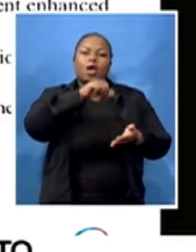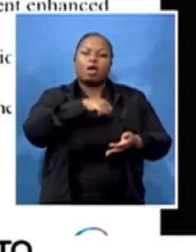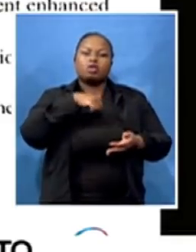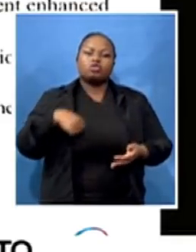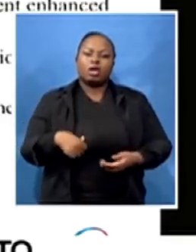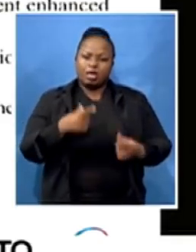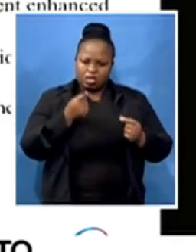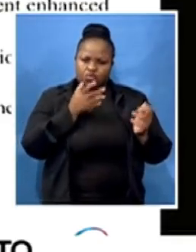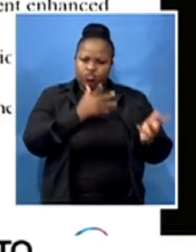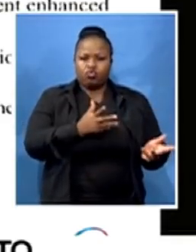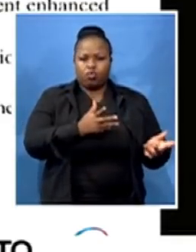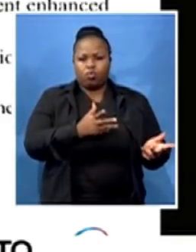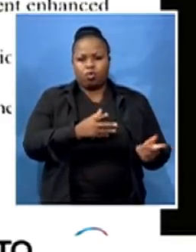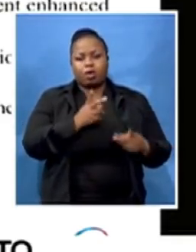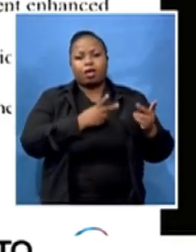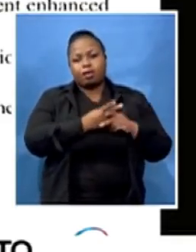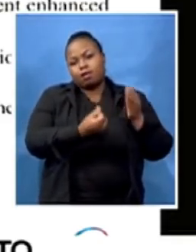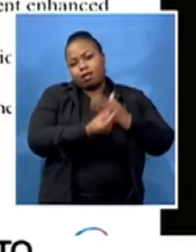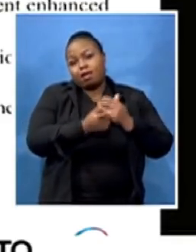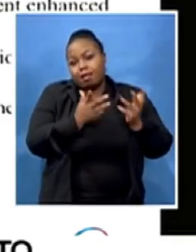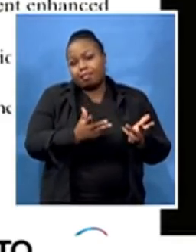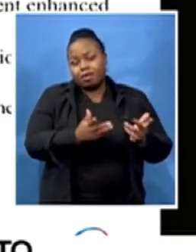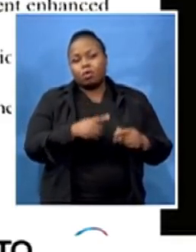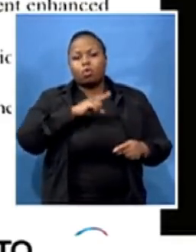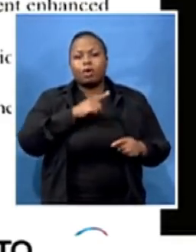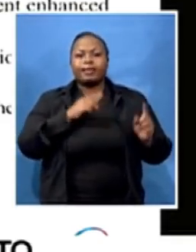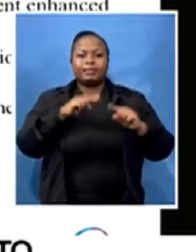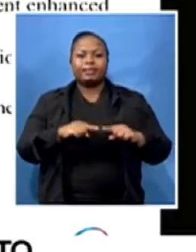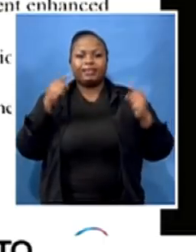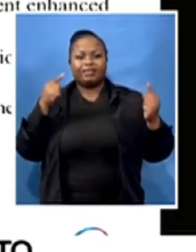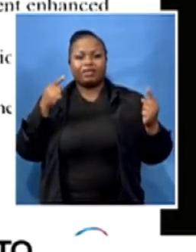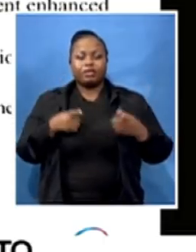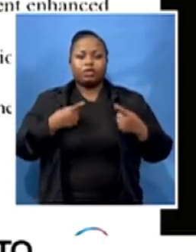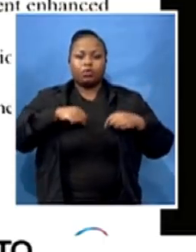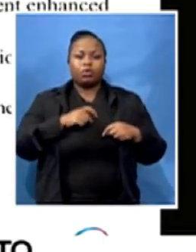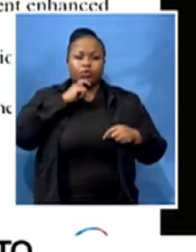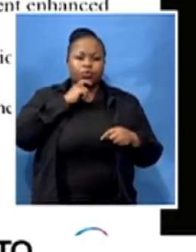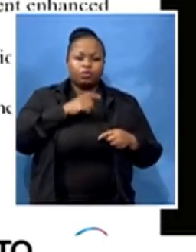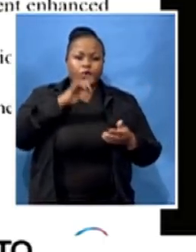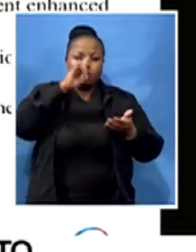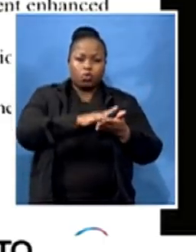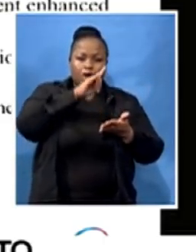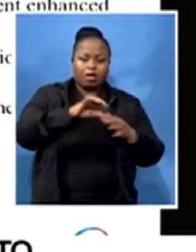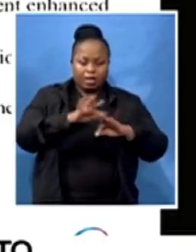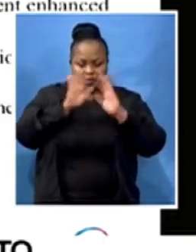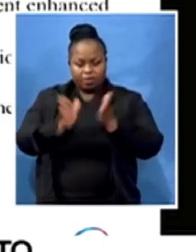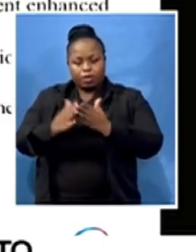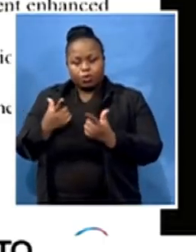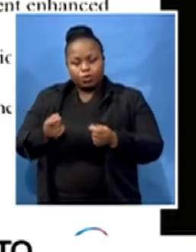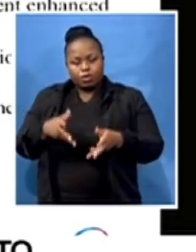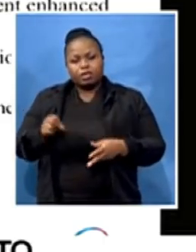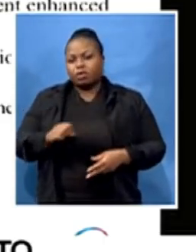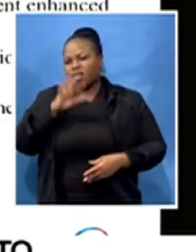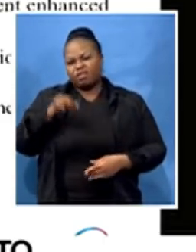huge difference between the way we were using the example of Wuhan and what we're actually doing in South Africa, because in China, the